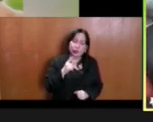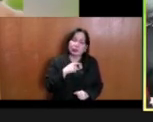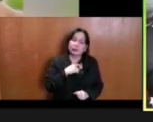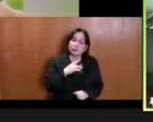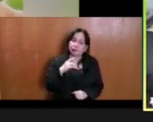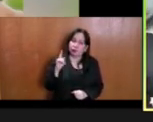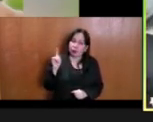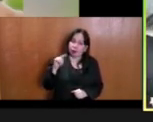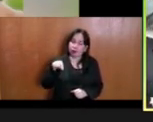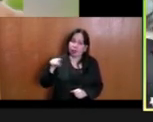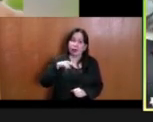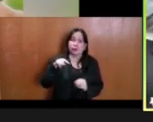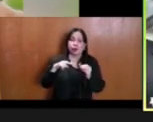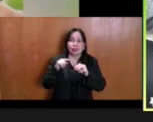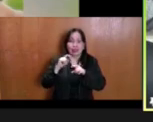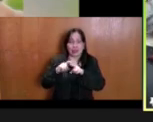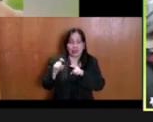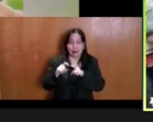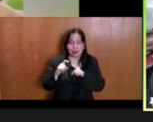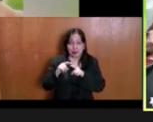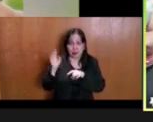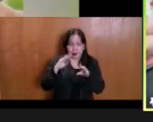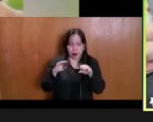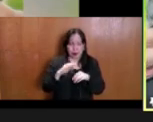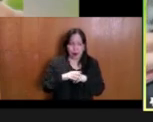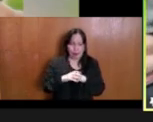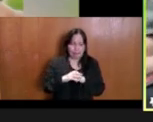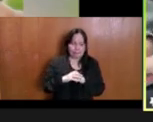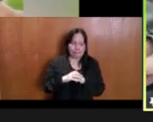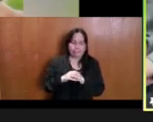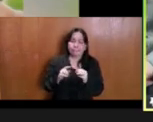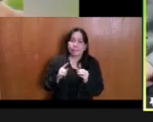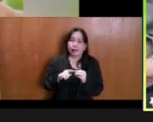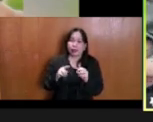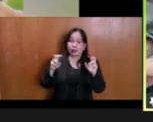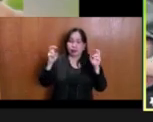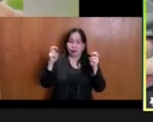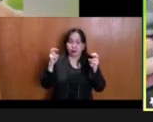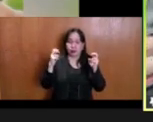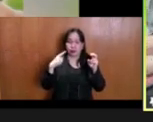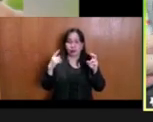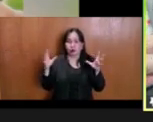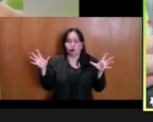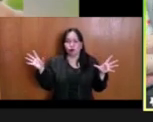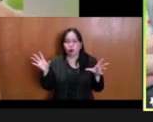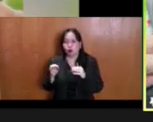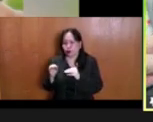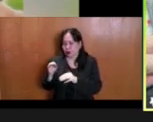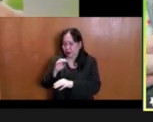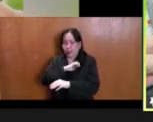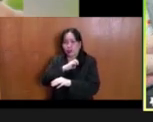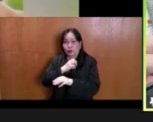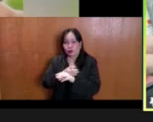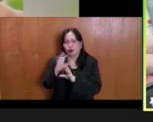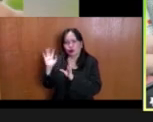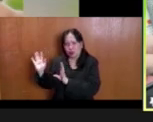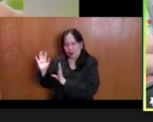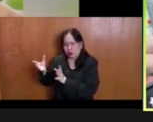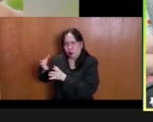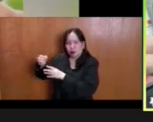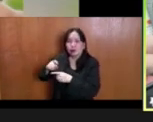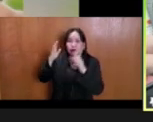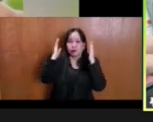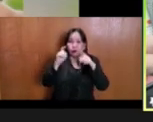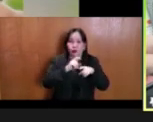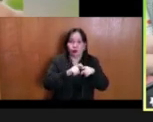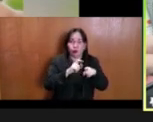terms of electricity, now I'm discarding the issue on the total energy, but electricity alone, we're only looking